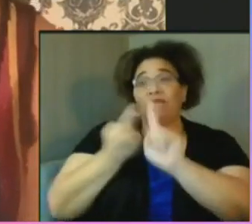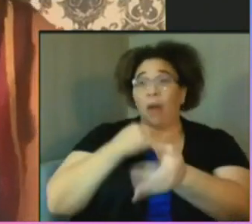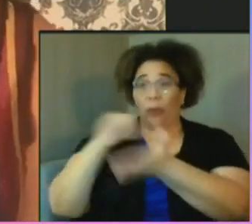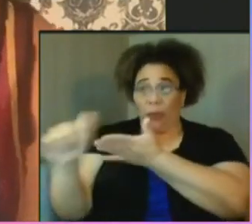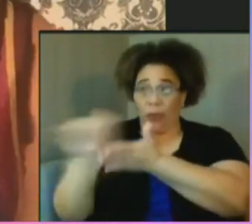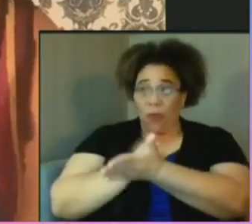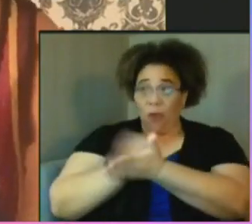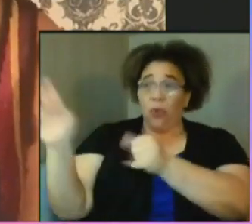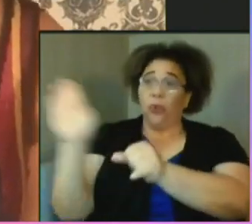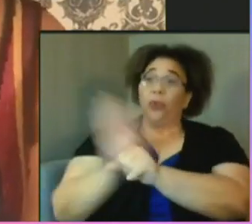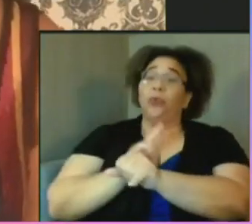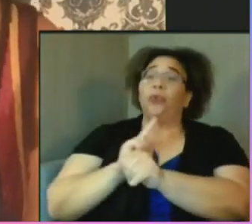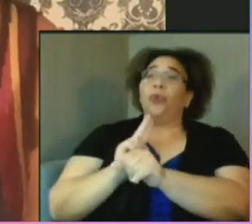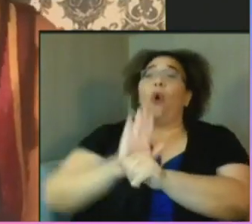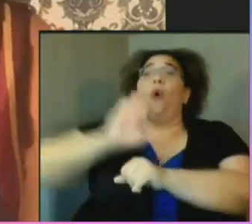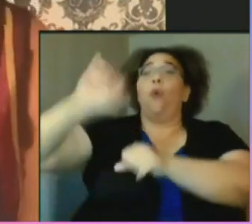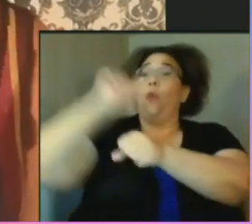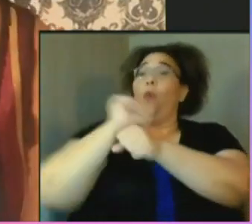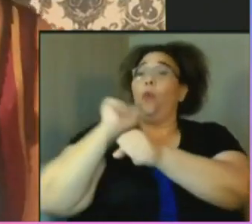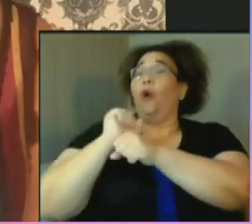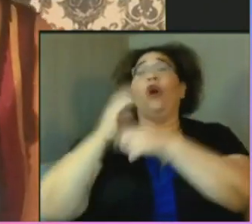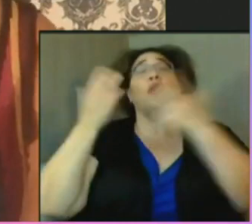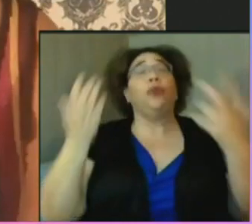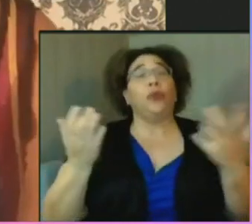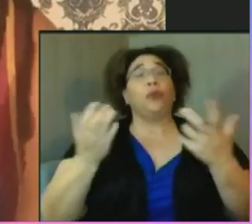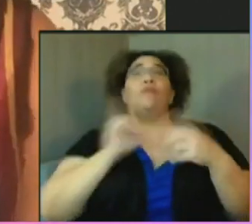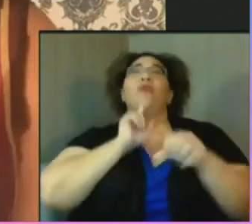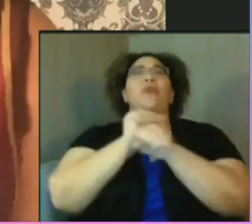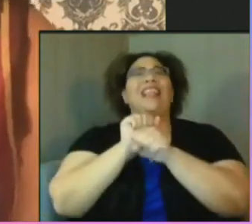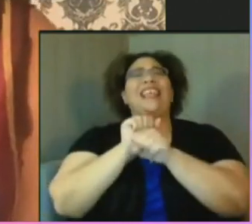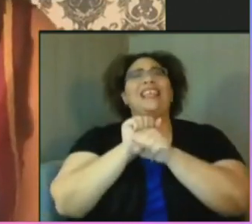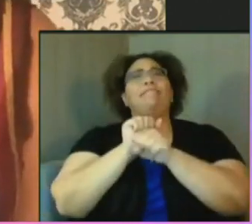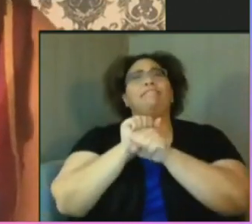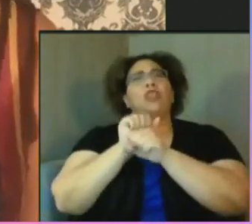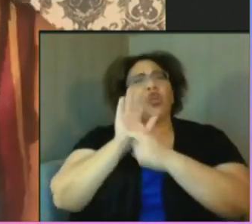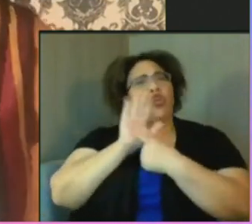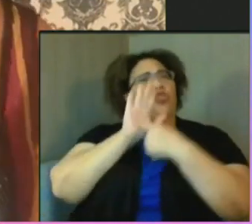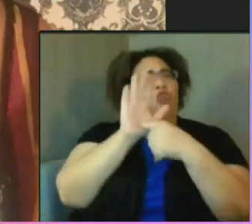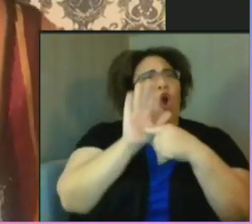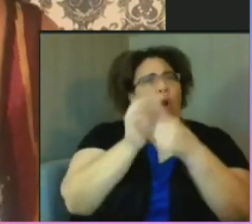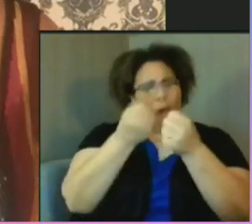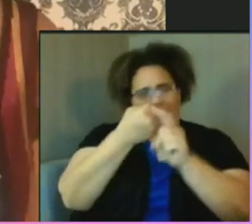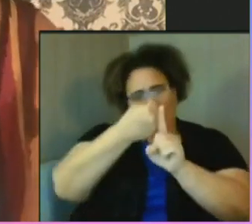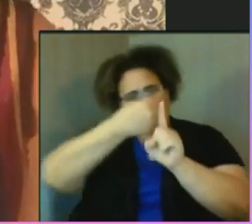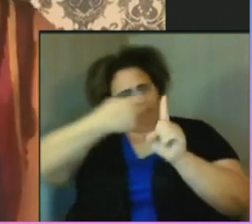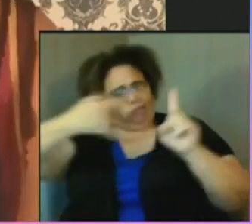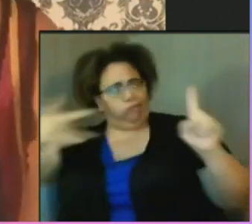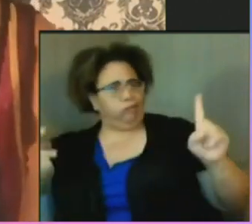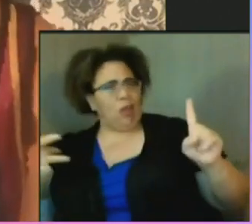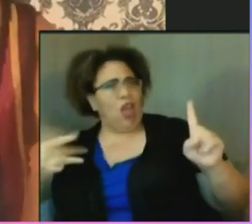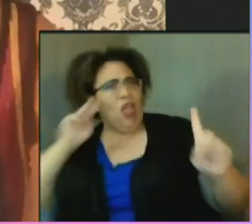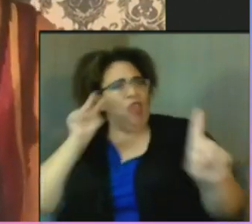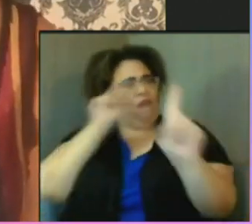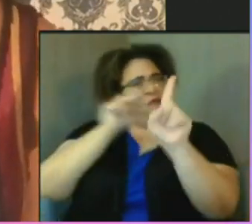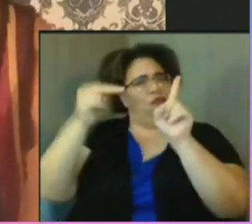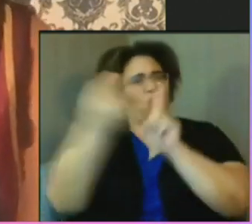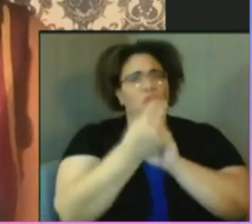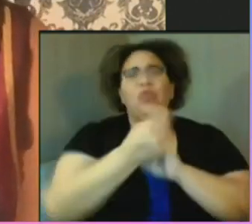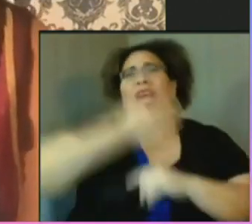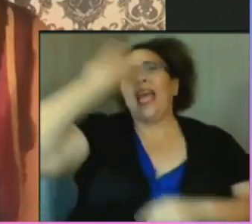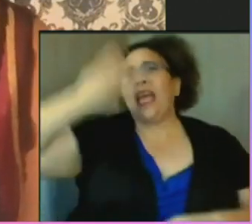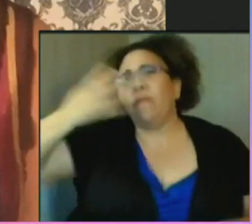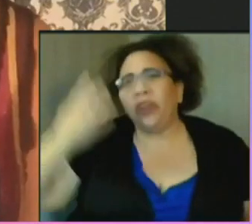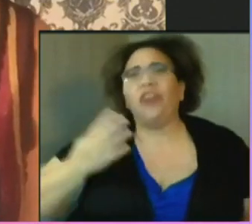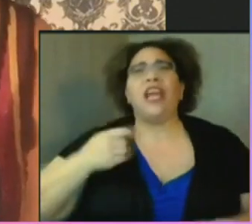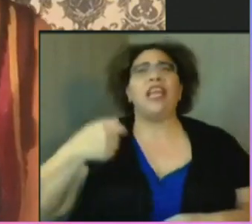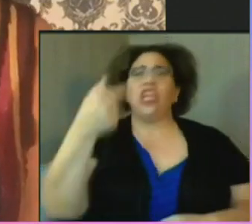who uses their work to push the boundaries of our understanding of race, gender, sexuality, immigration, and immigrant status. Please check